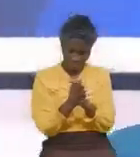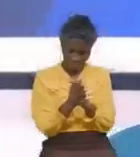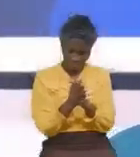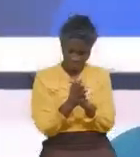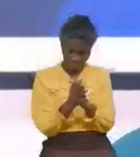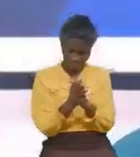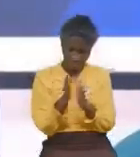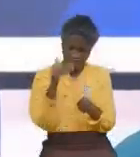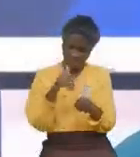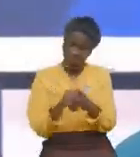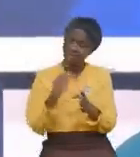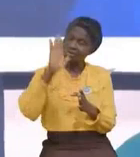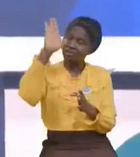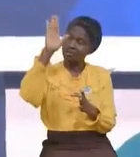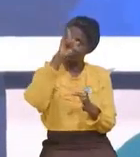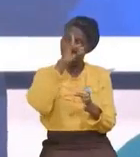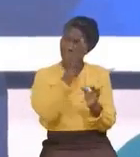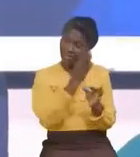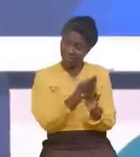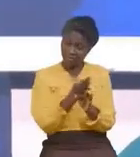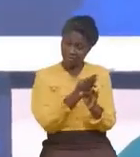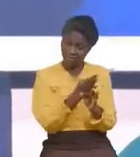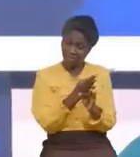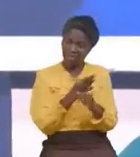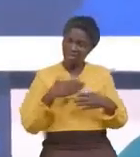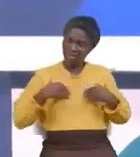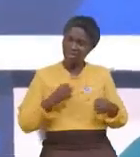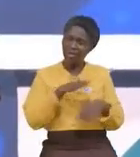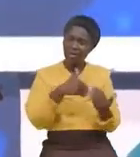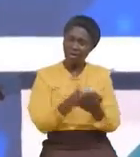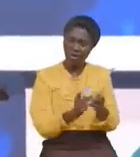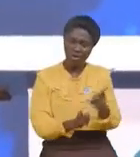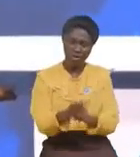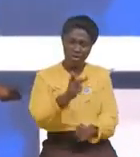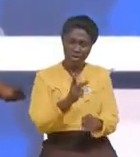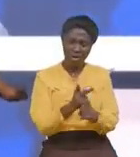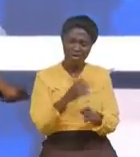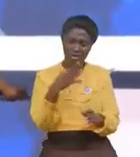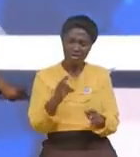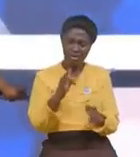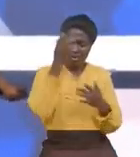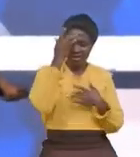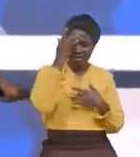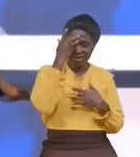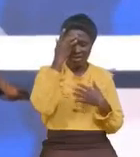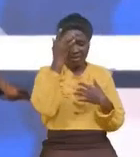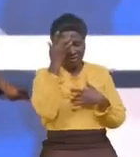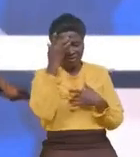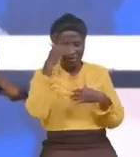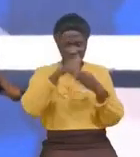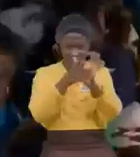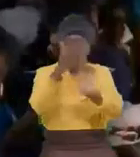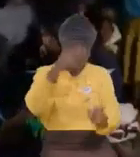In your faithfulness, heal all manner of sicknesses, all manner of diseases in